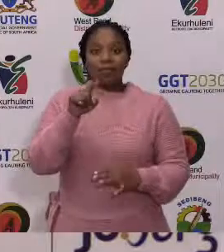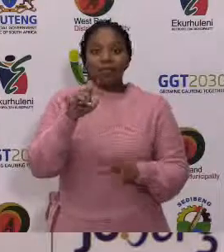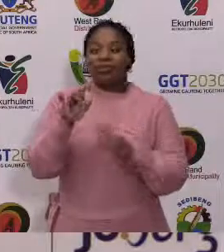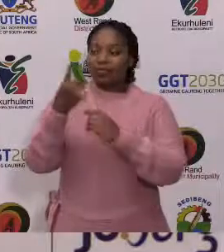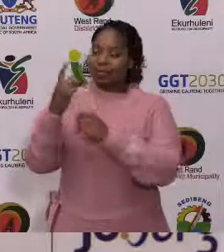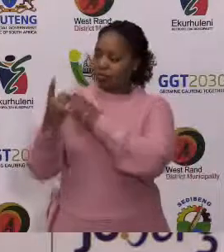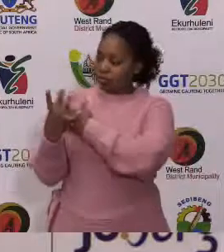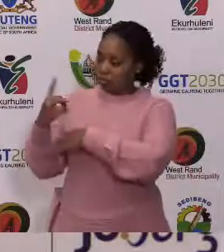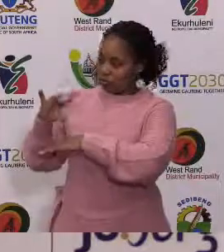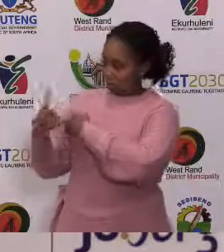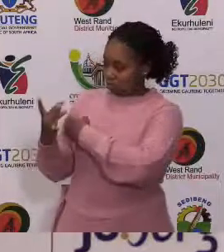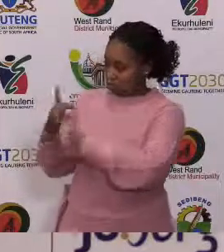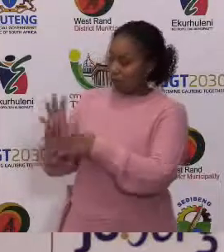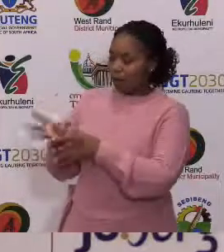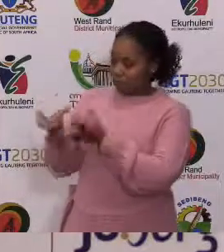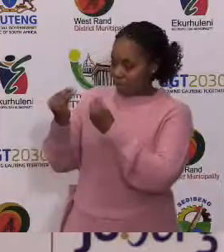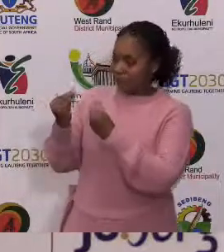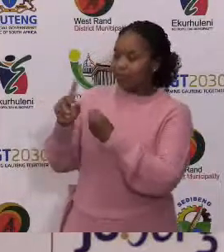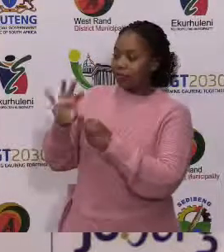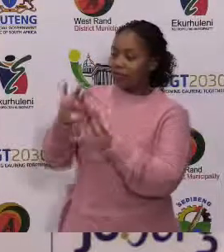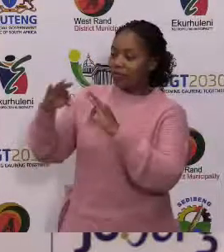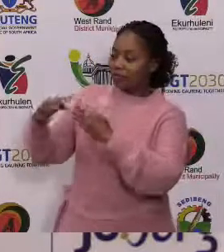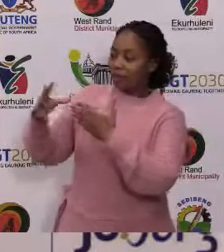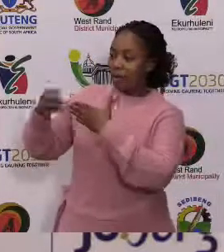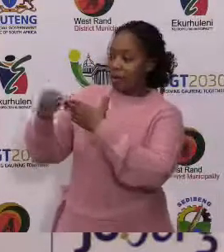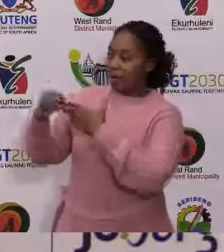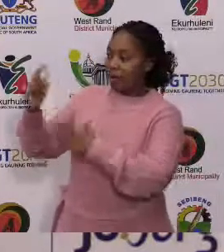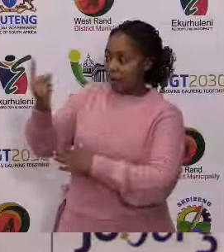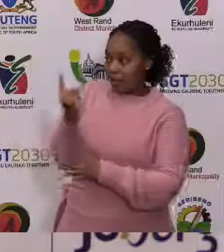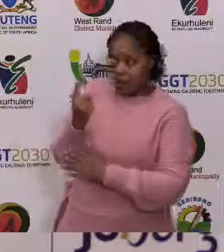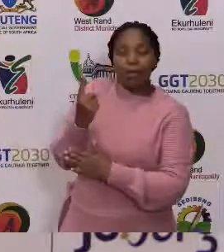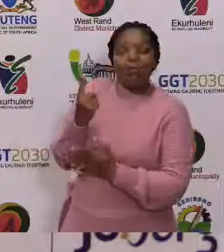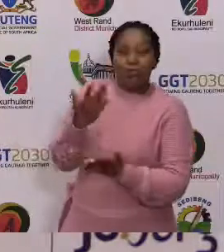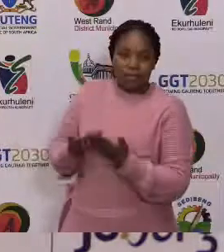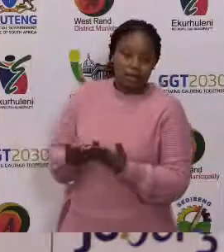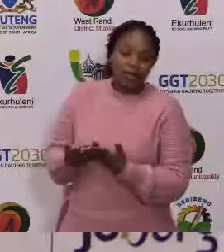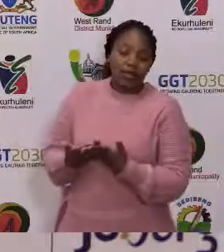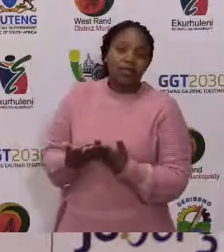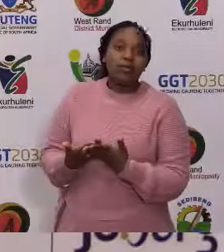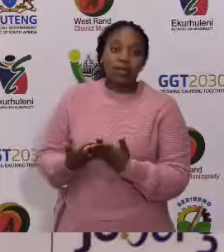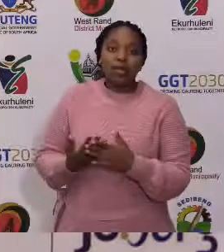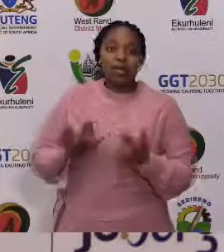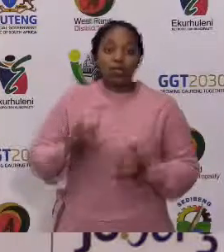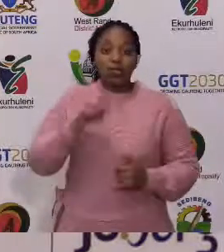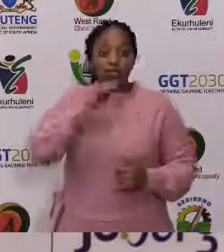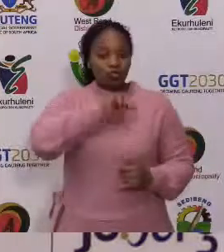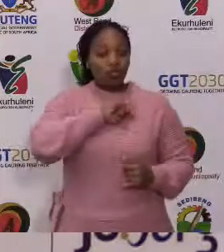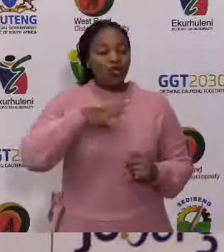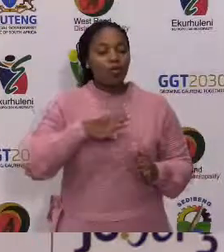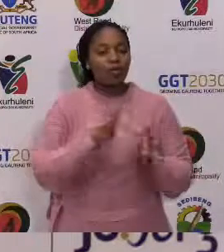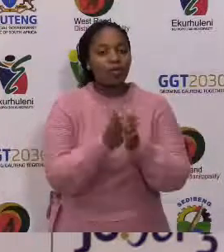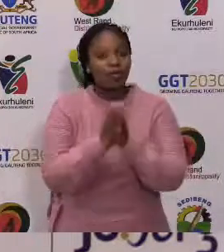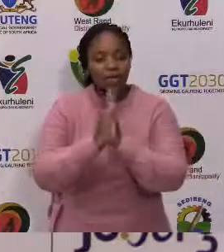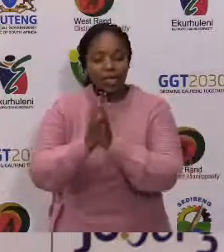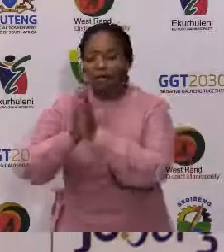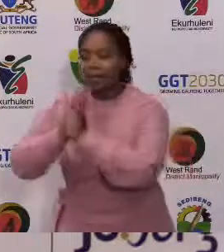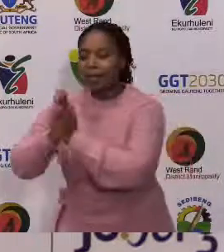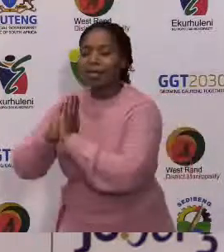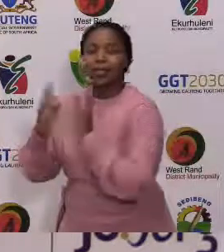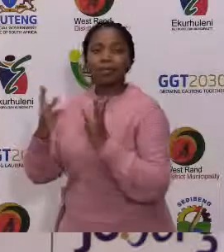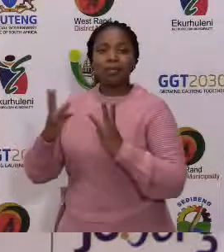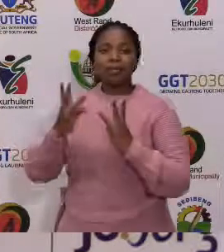consult, or family member must come. So we want to appeal to the people of our province